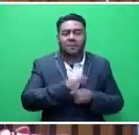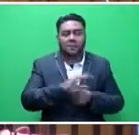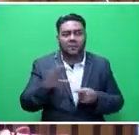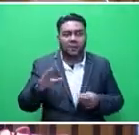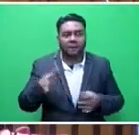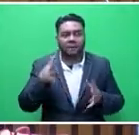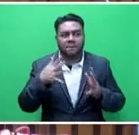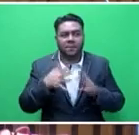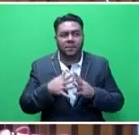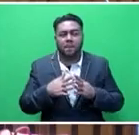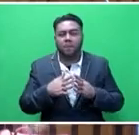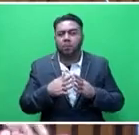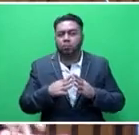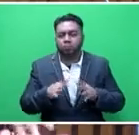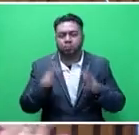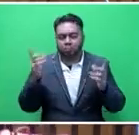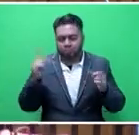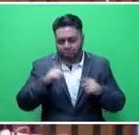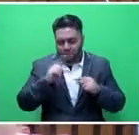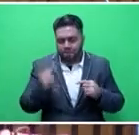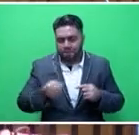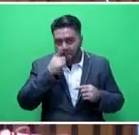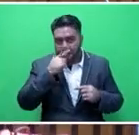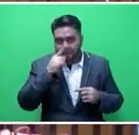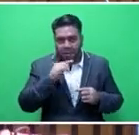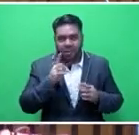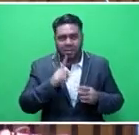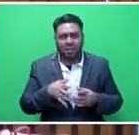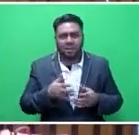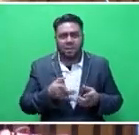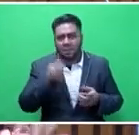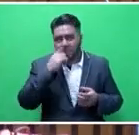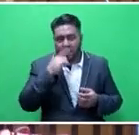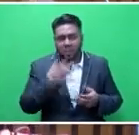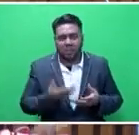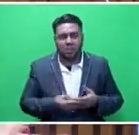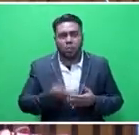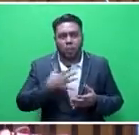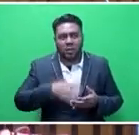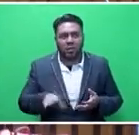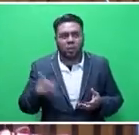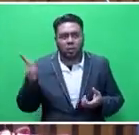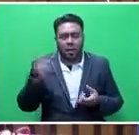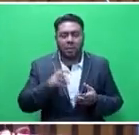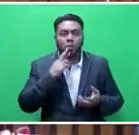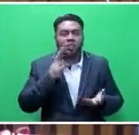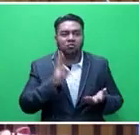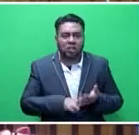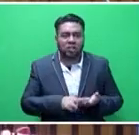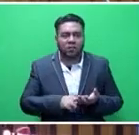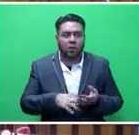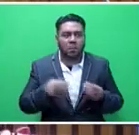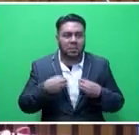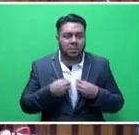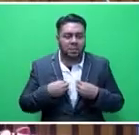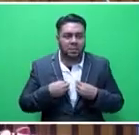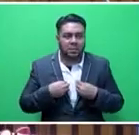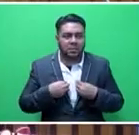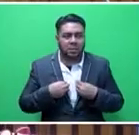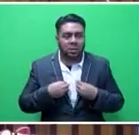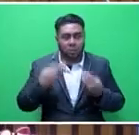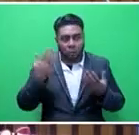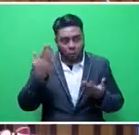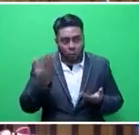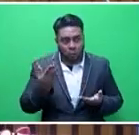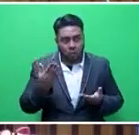filled literally with hundreds of people, tens of dozens of people just wanting to come and do the registration. That's what the Honourable